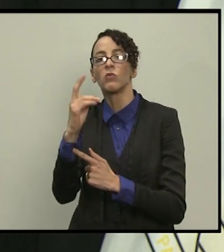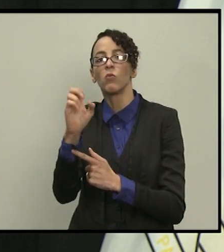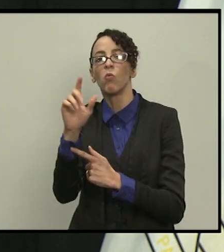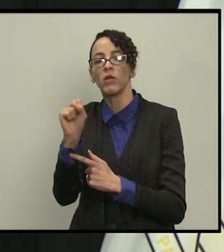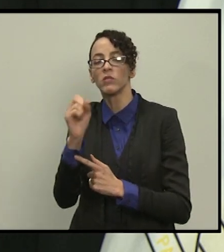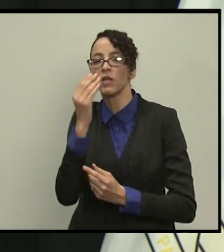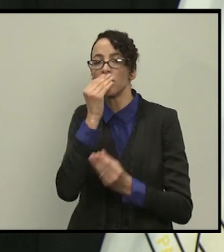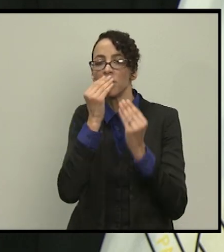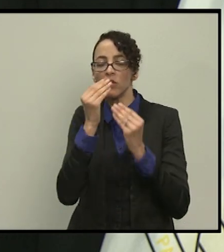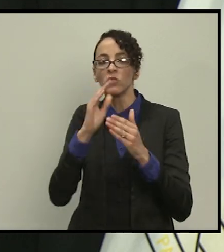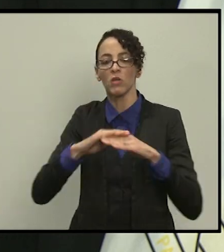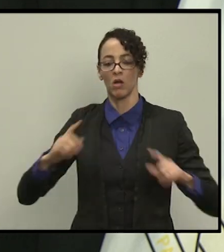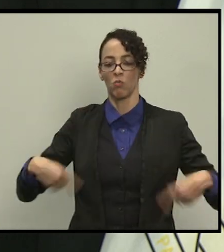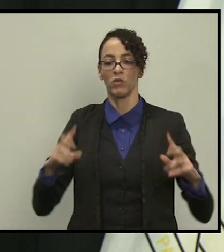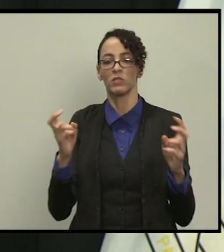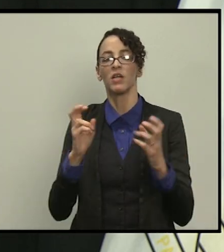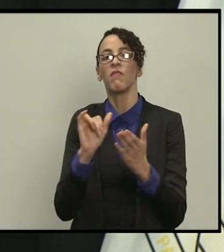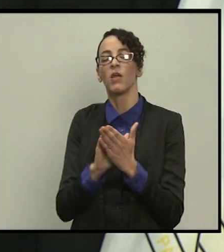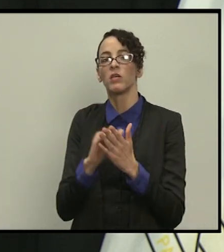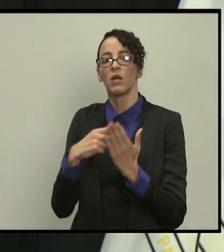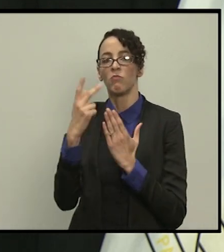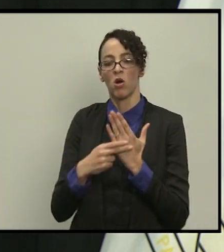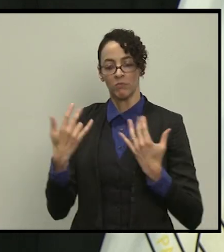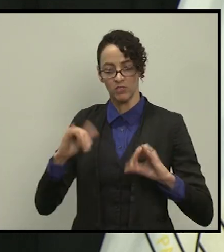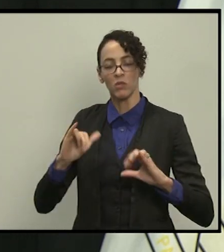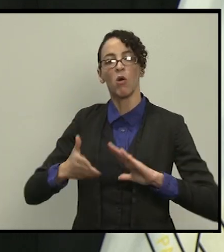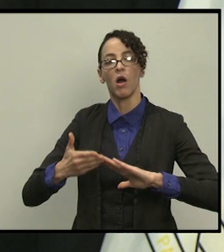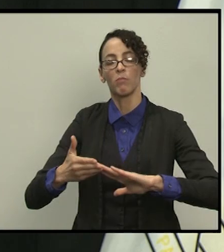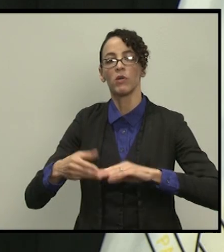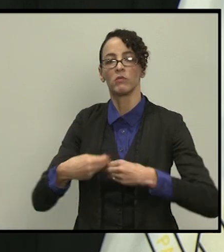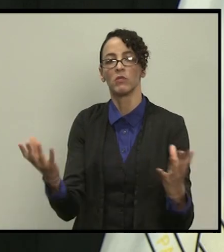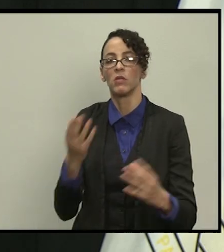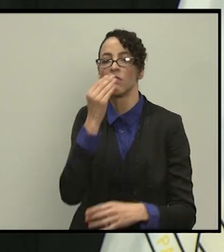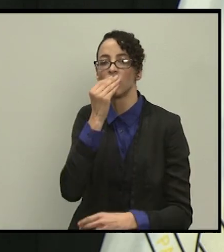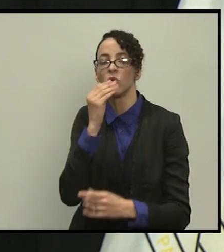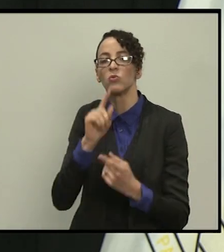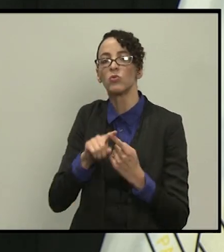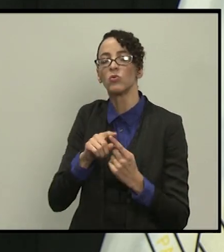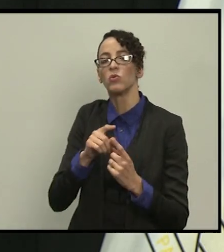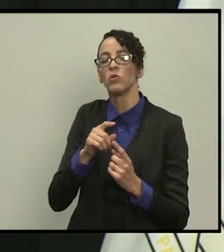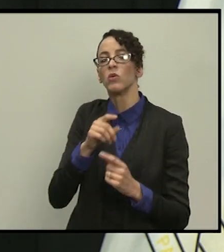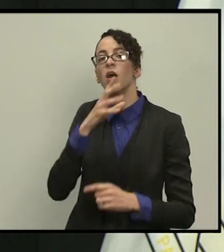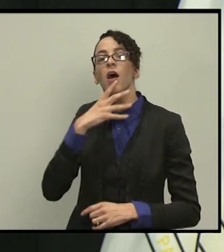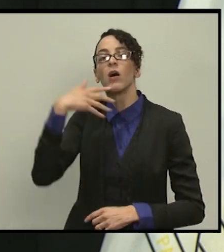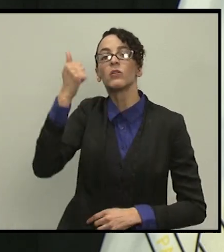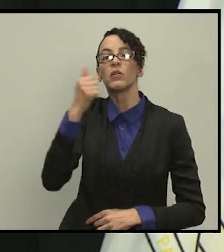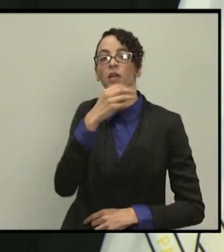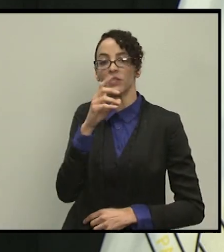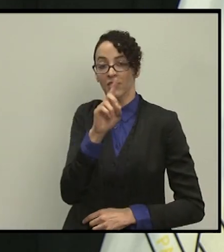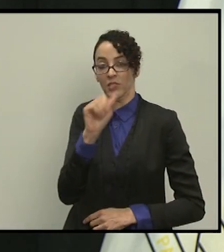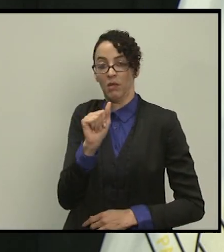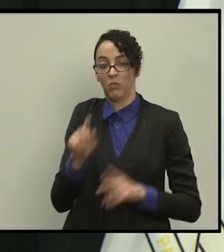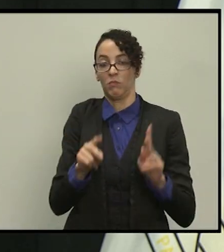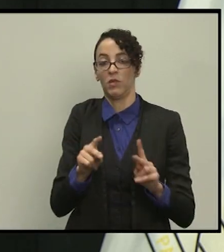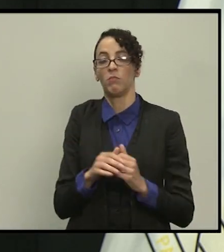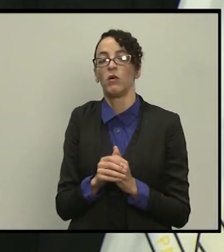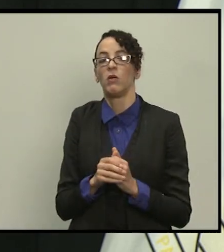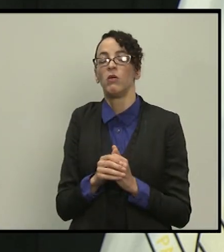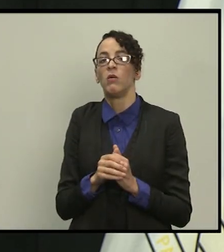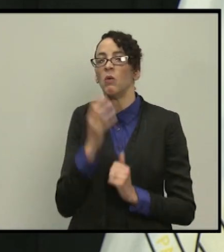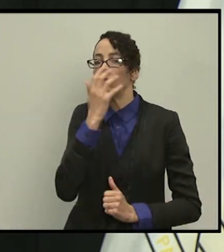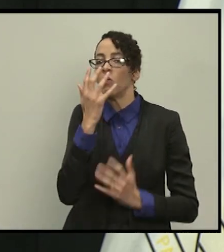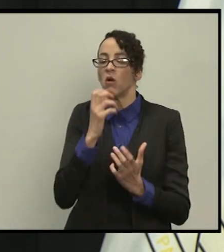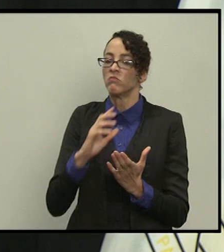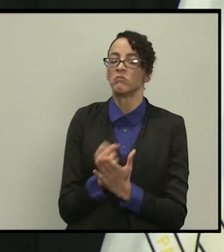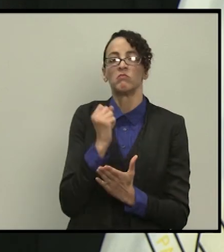are disabled and elderly. And also, I want to just take a moment to appreciate the countless San